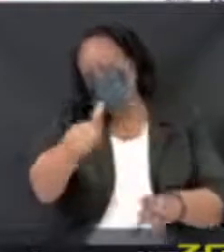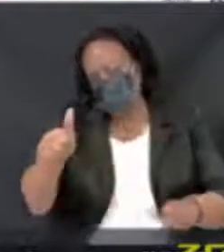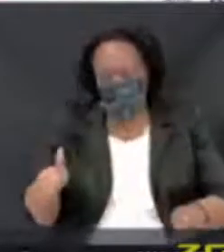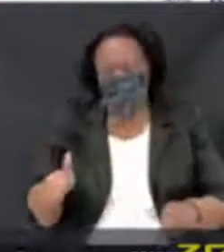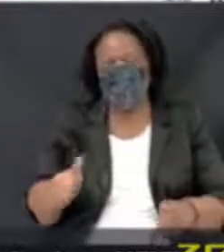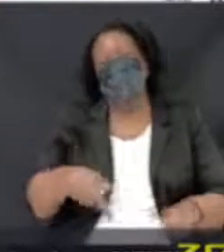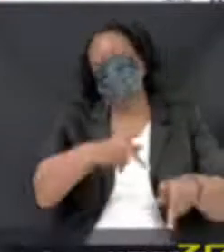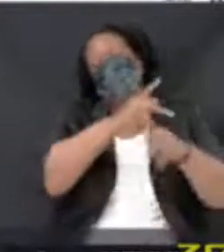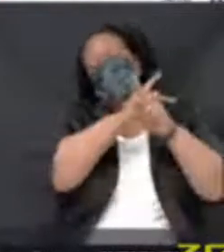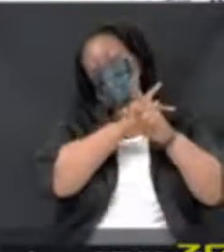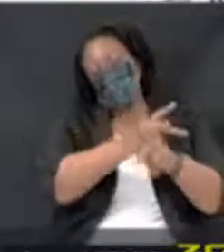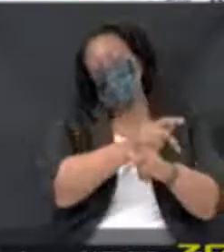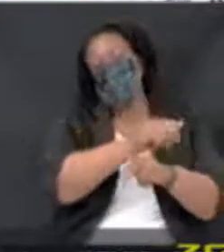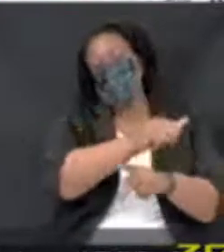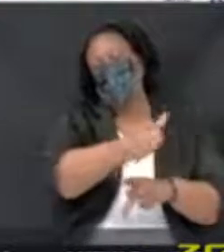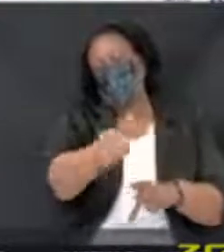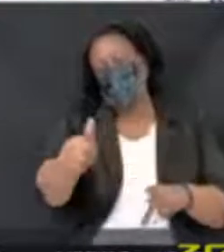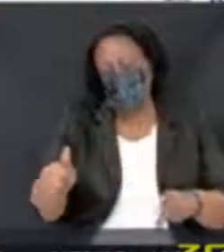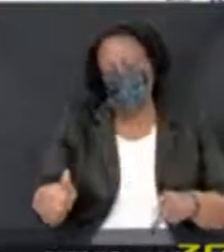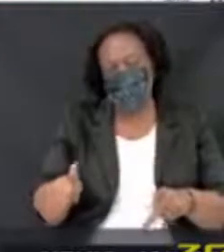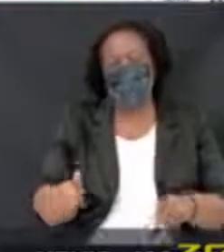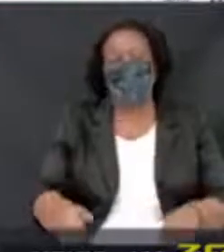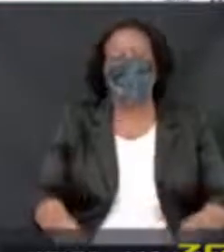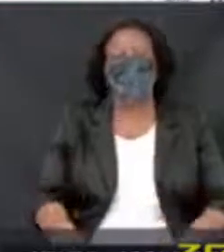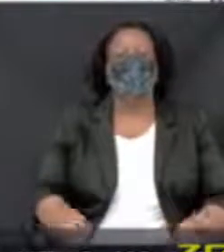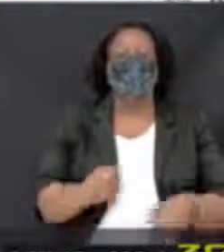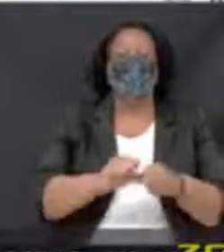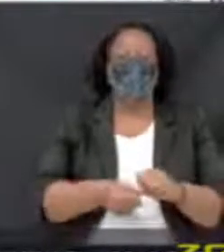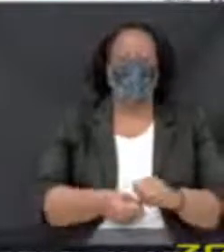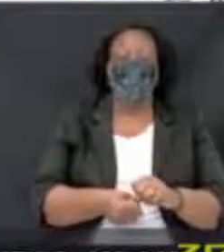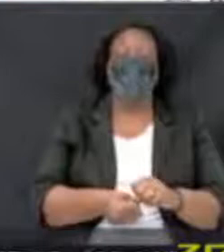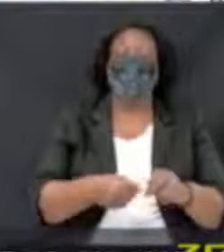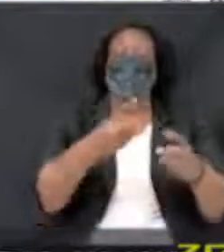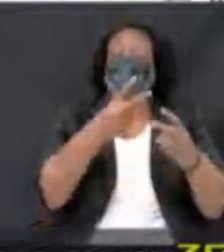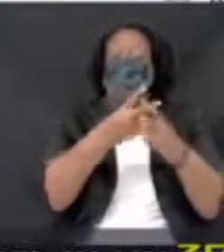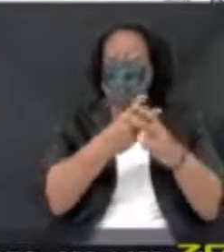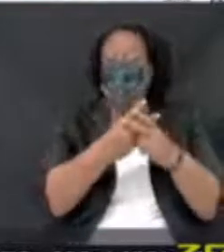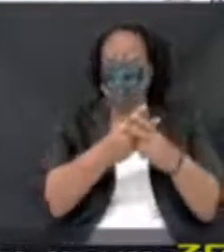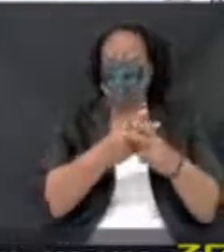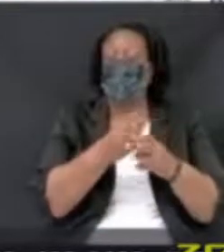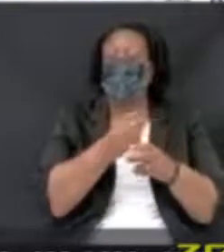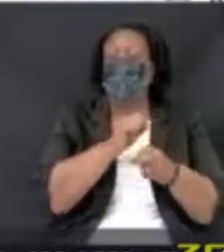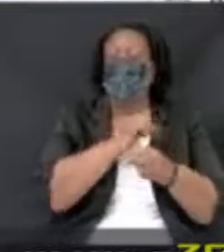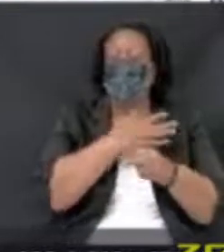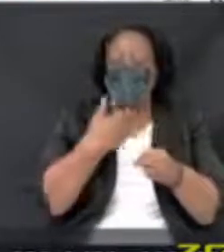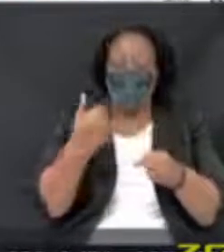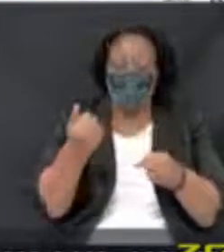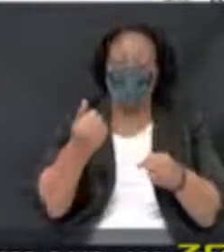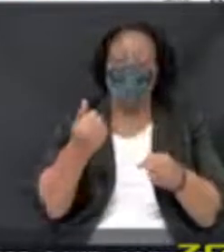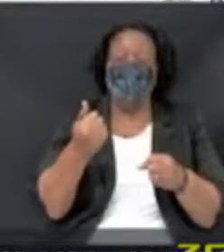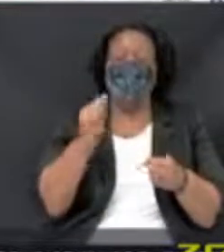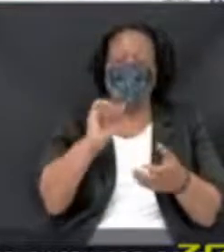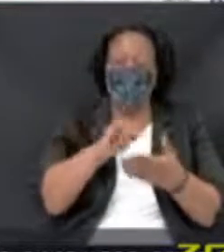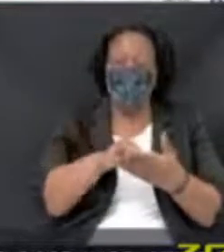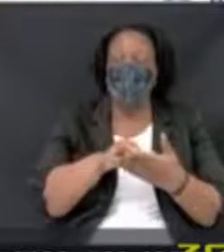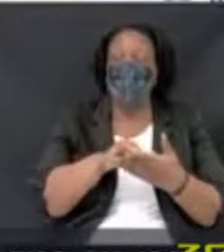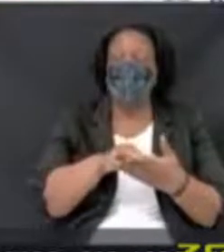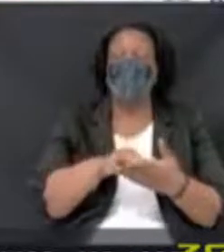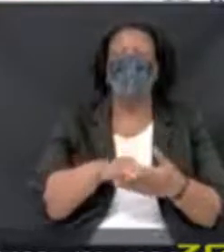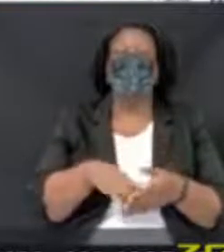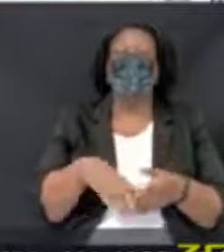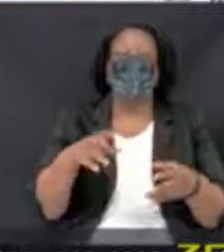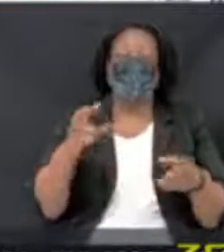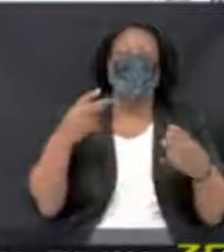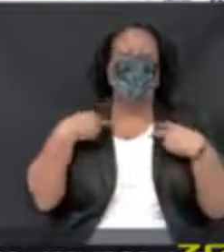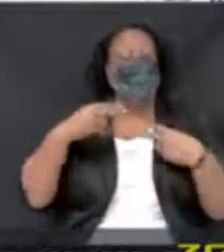people of the Federation of St. Kitts and Nevis. The safety and security comes first. We'll have other carnivals. There will be a 51st